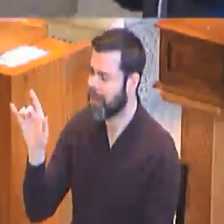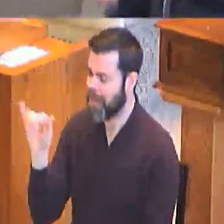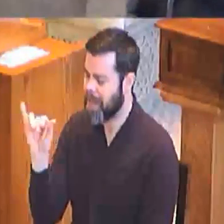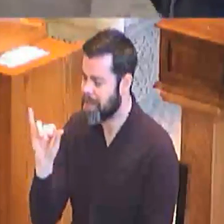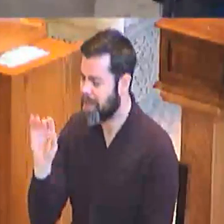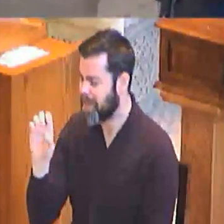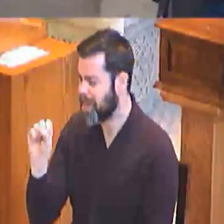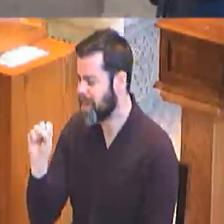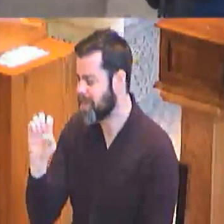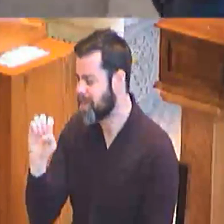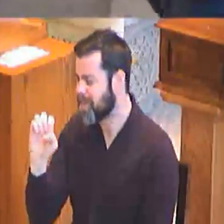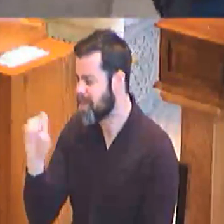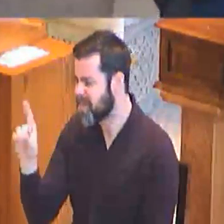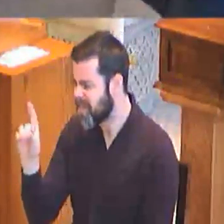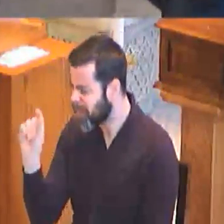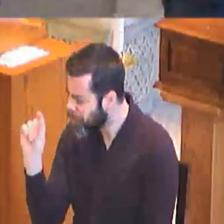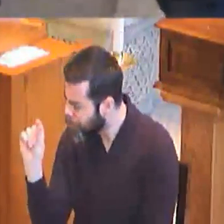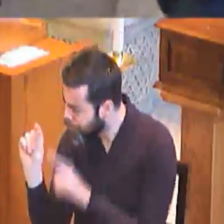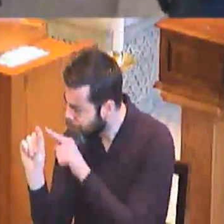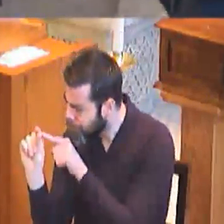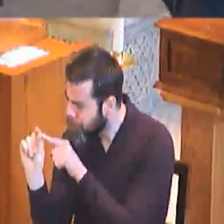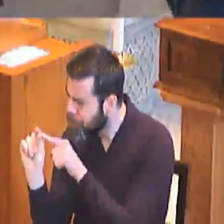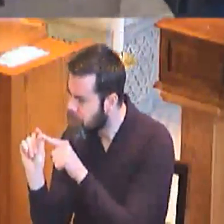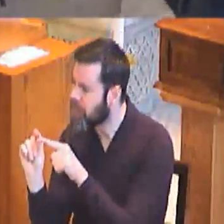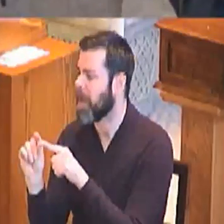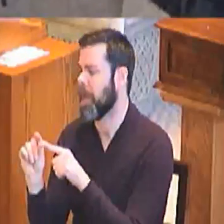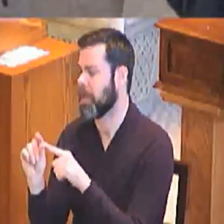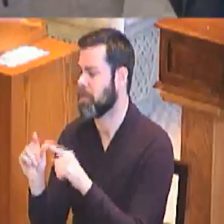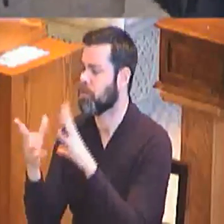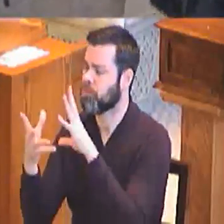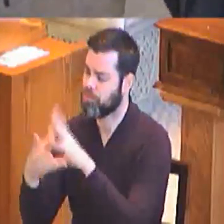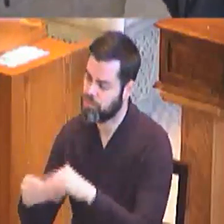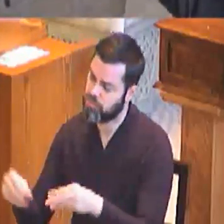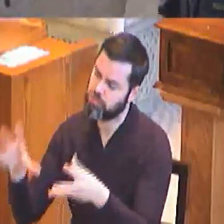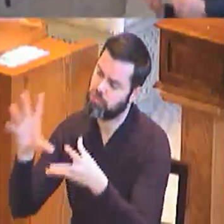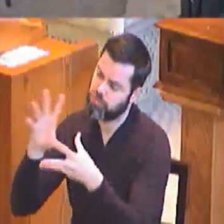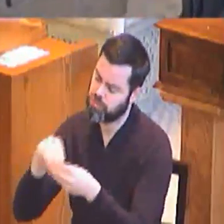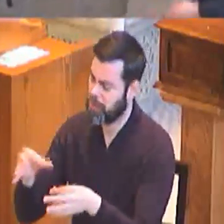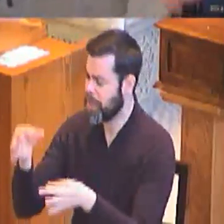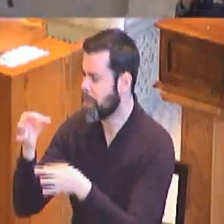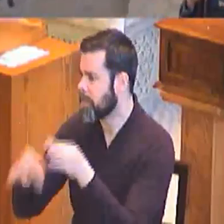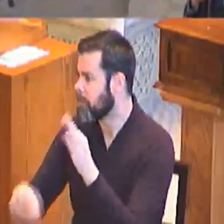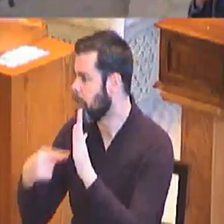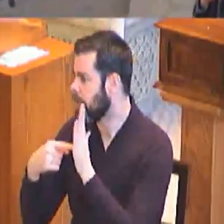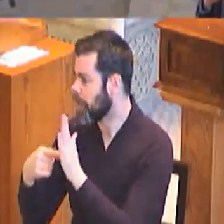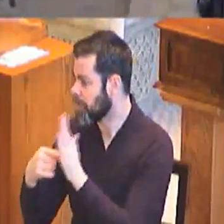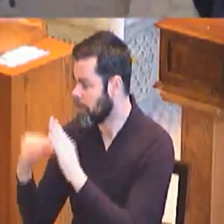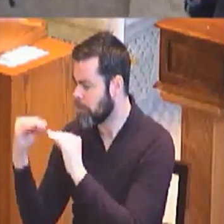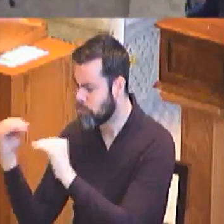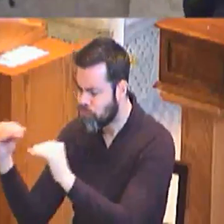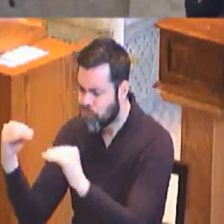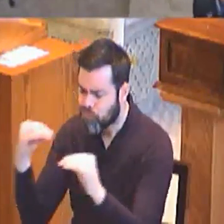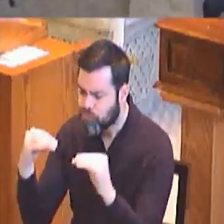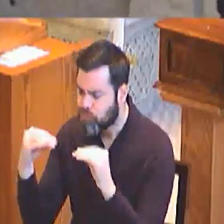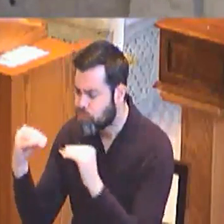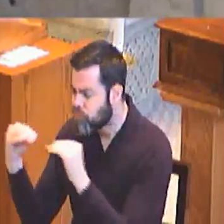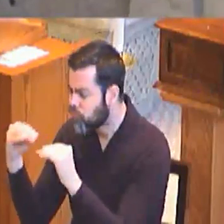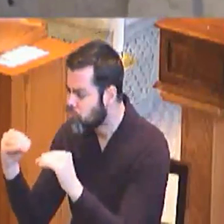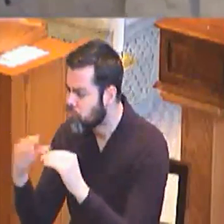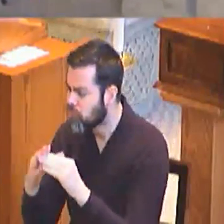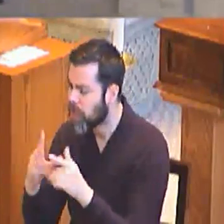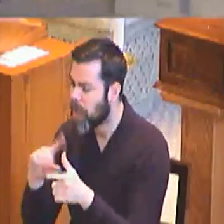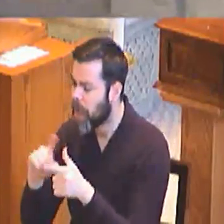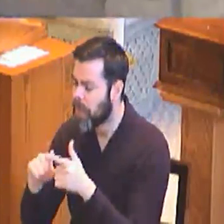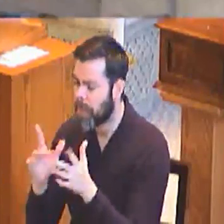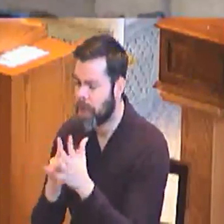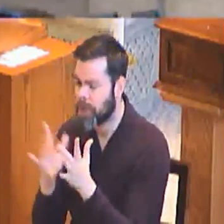parable after parable about what the kingdom of God was about. And he used simple examples. But suddenly again, Jesus felt